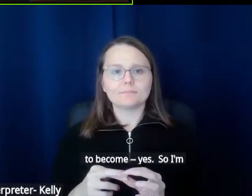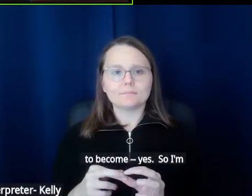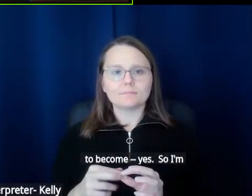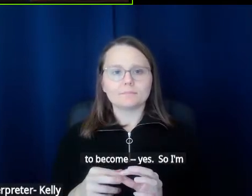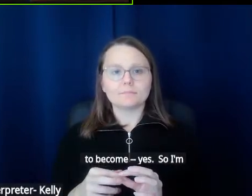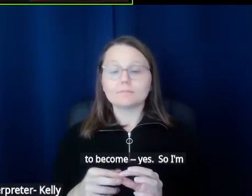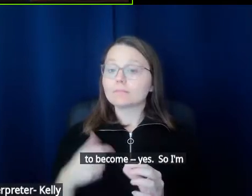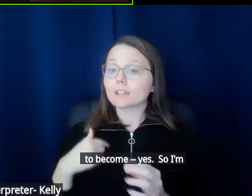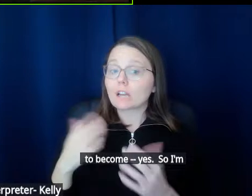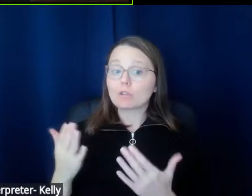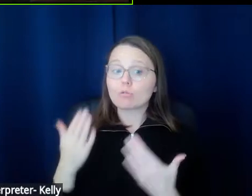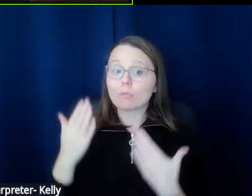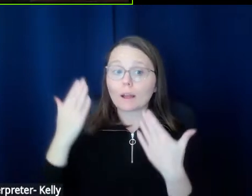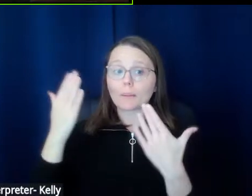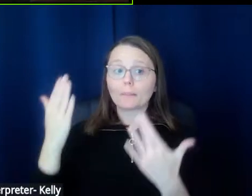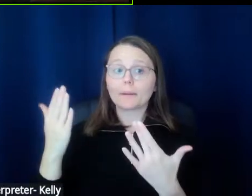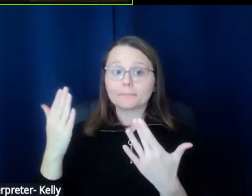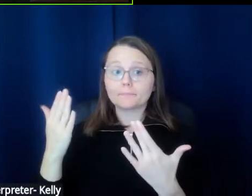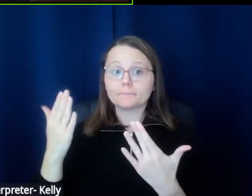recommend,